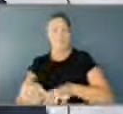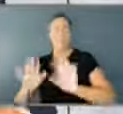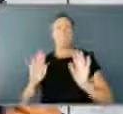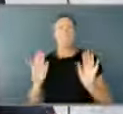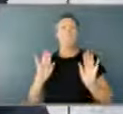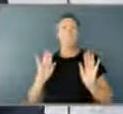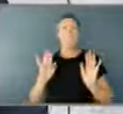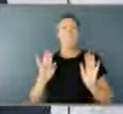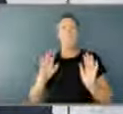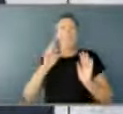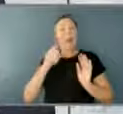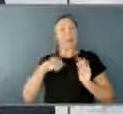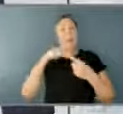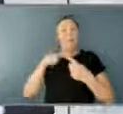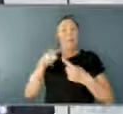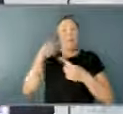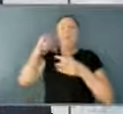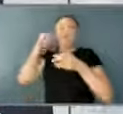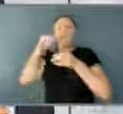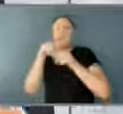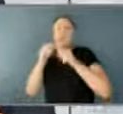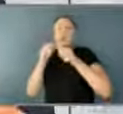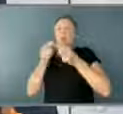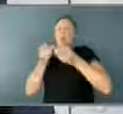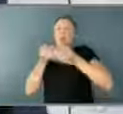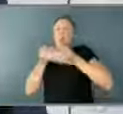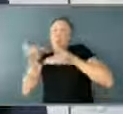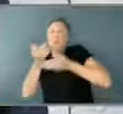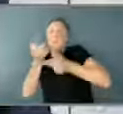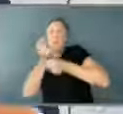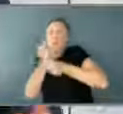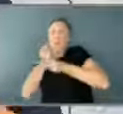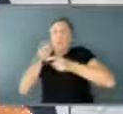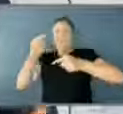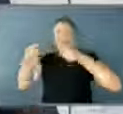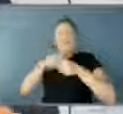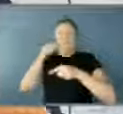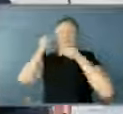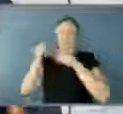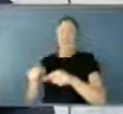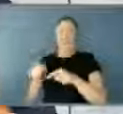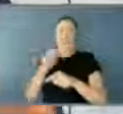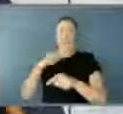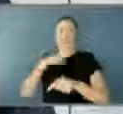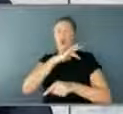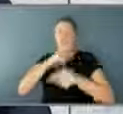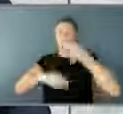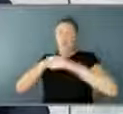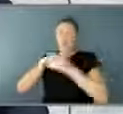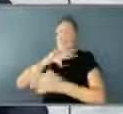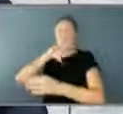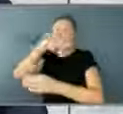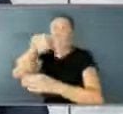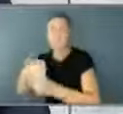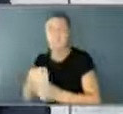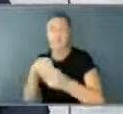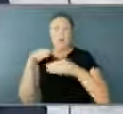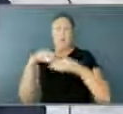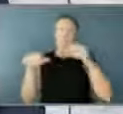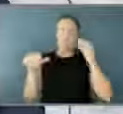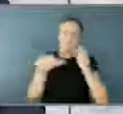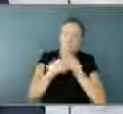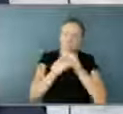a broader discussion of issues amongst like-mindeds, liberal democracies, market-based economies.